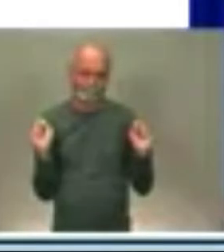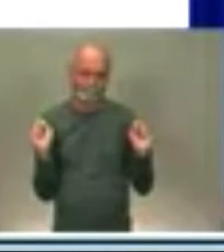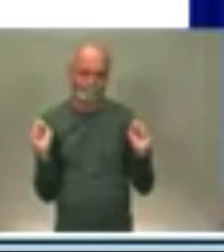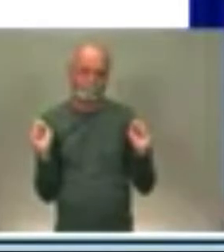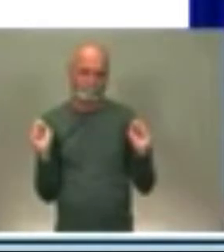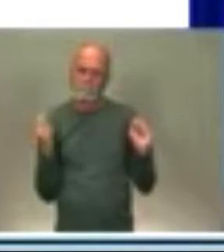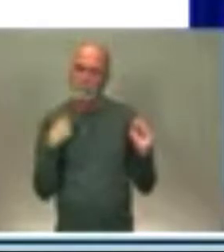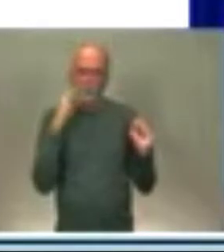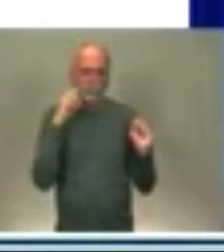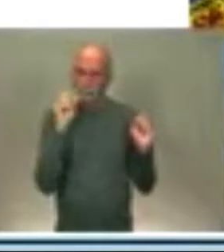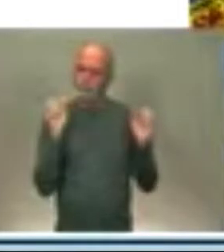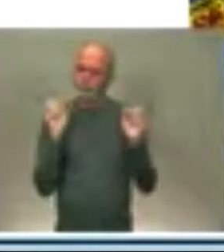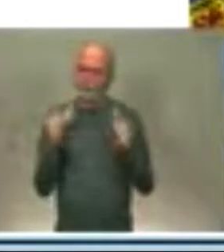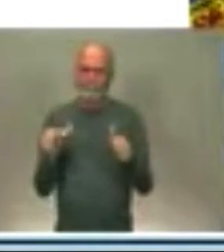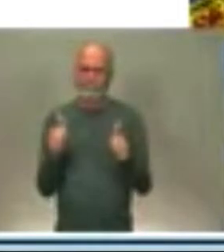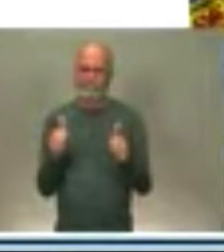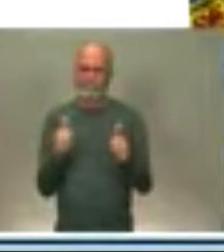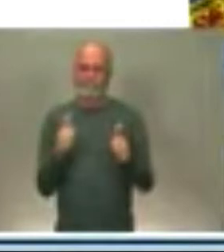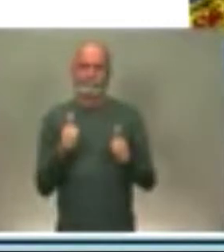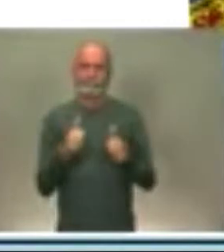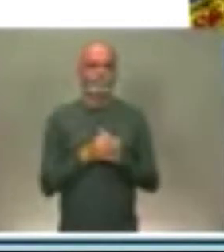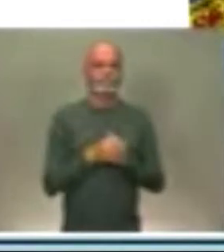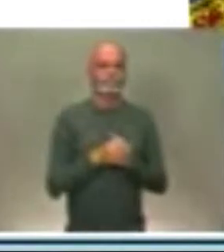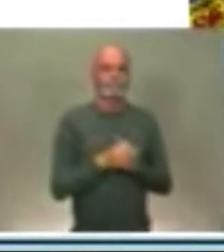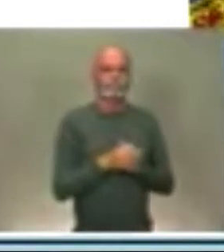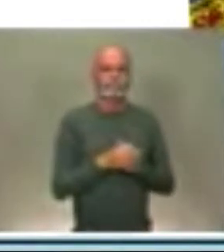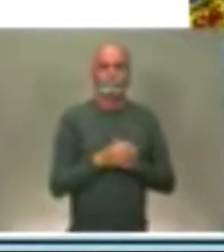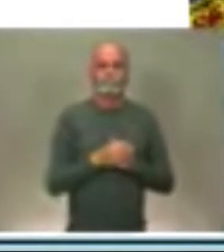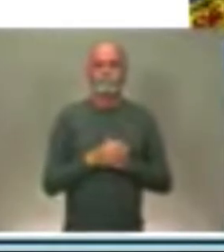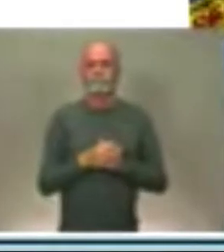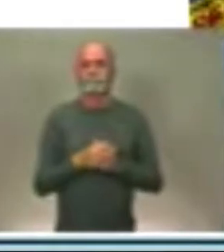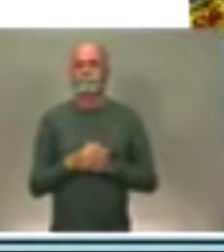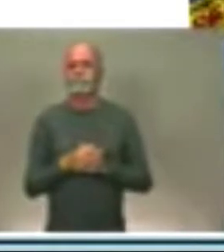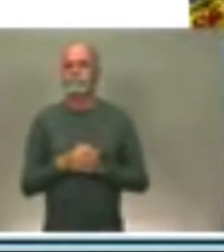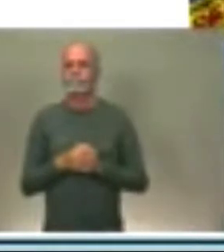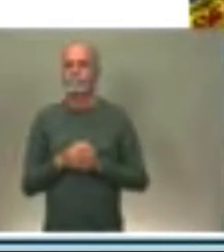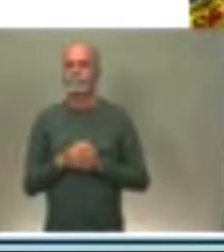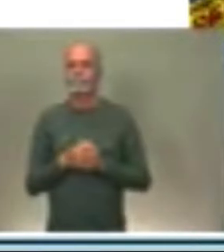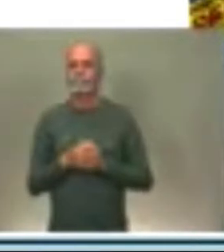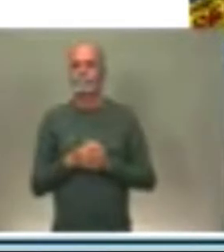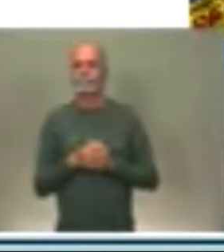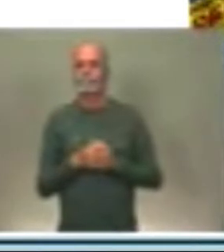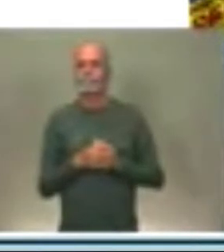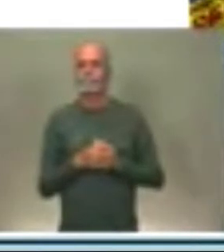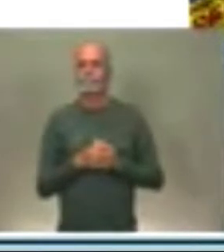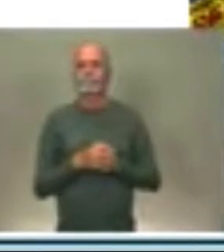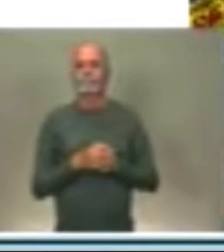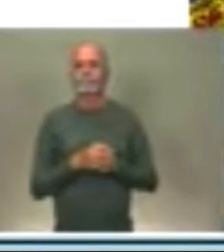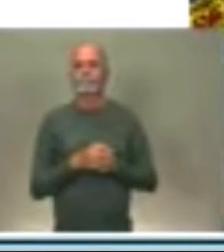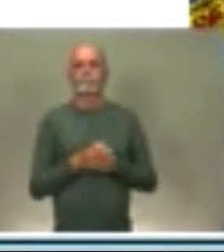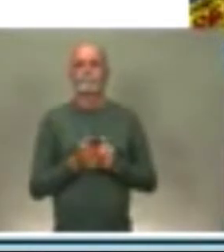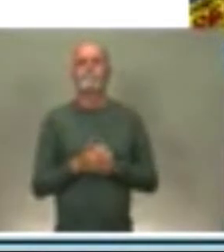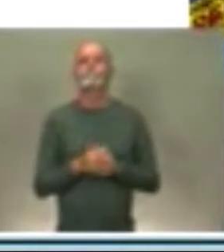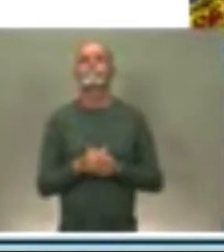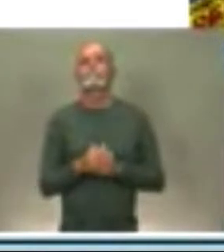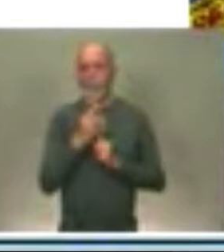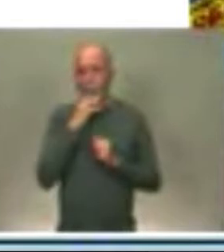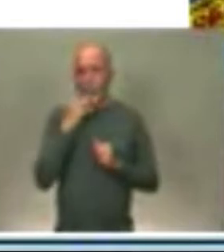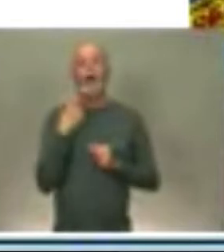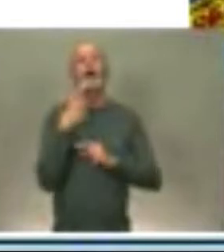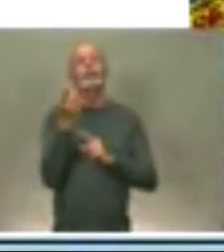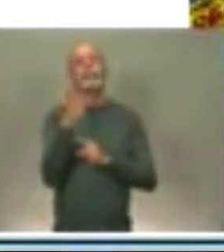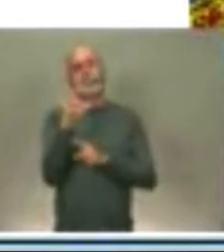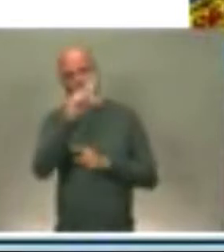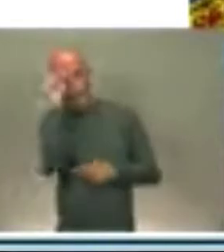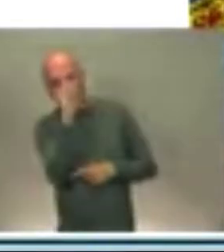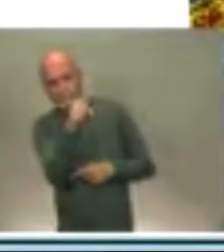safe. Add to that, I think, you know, looking at that, our overall vaccination rates, but even knowing that